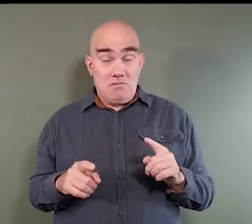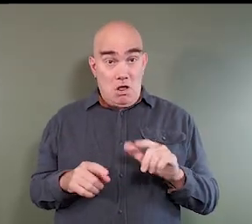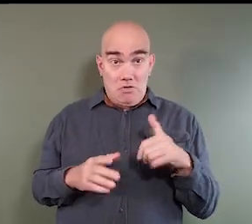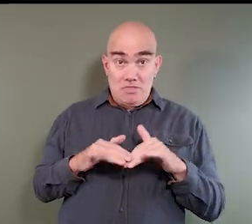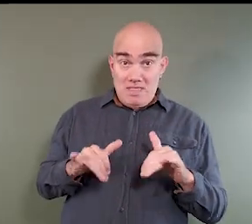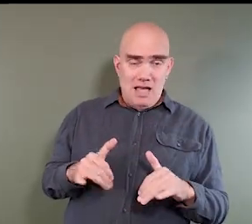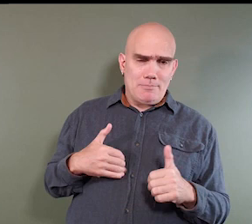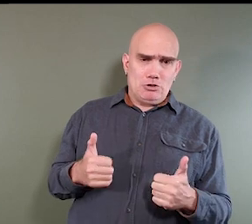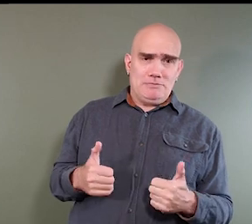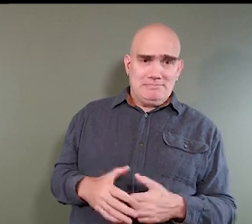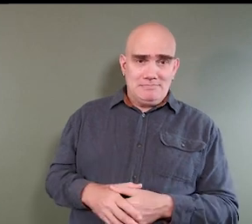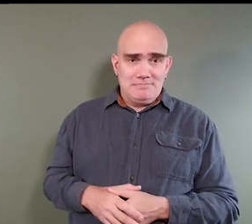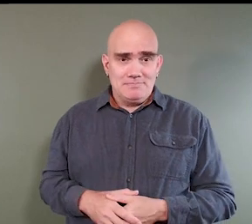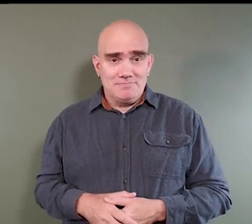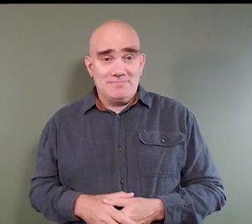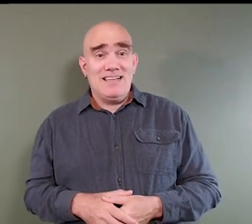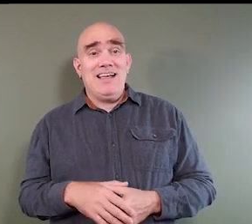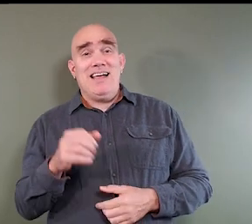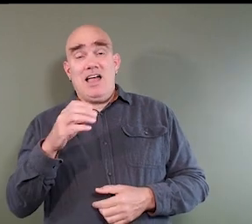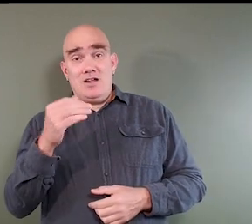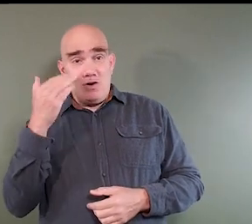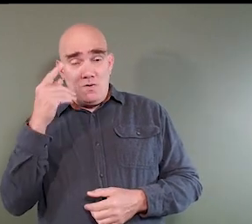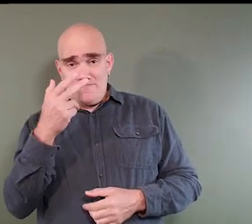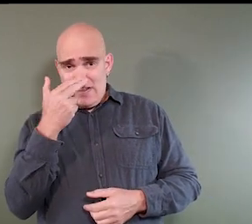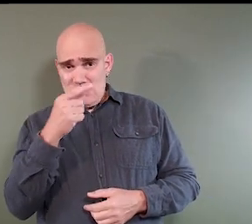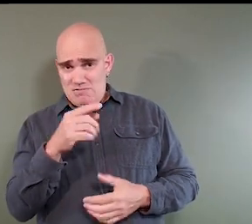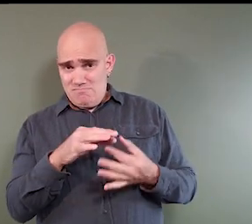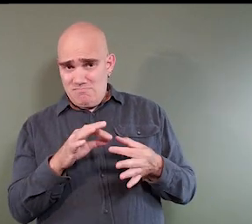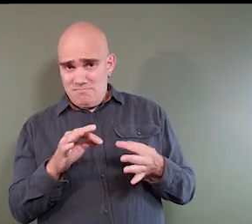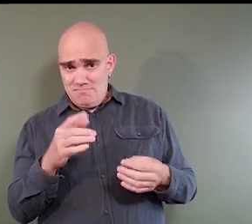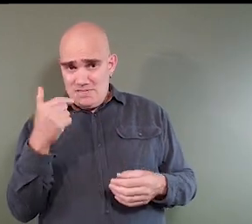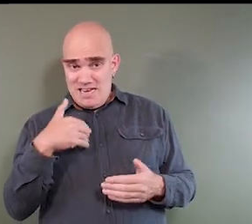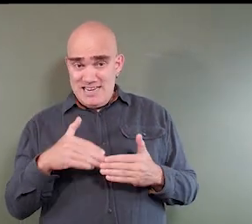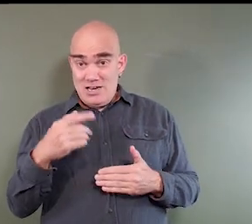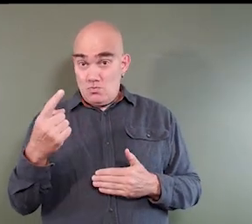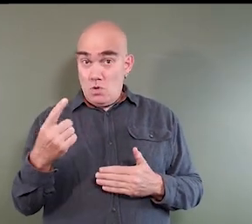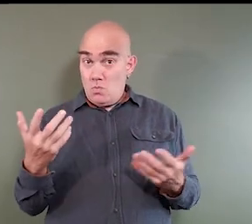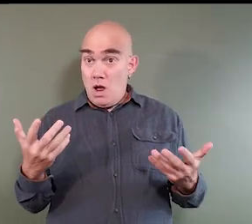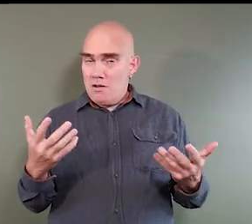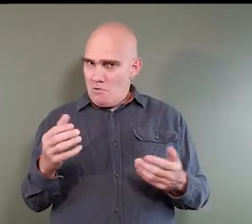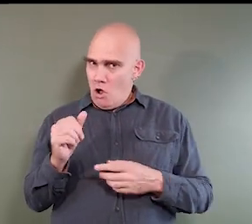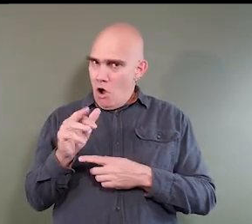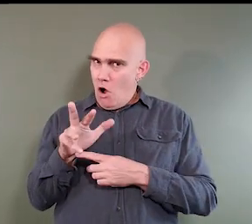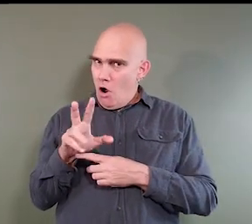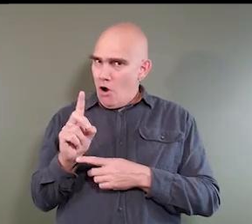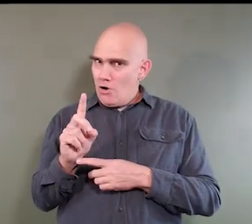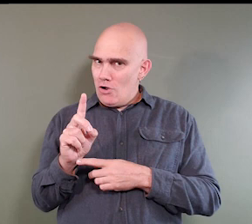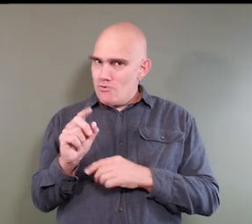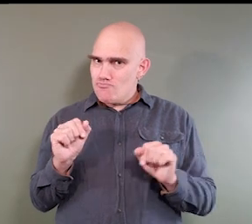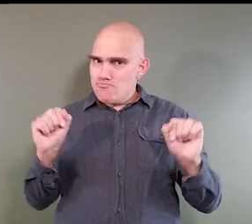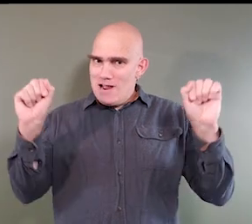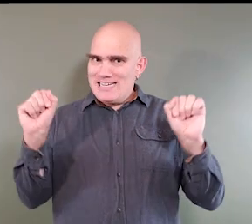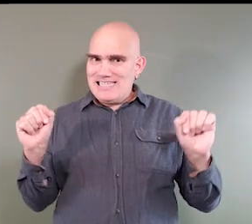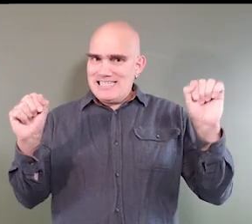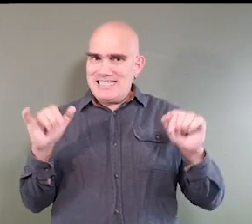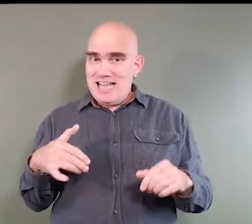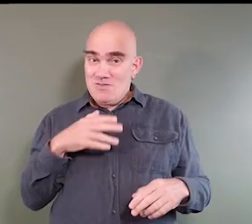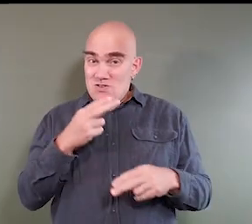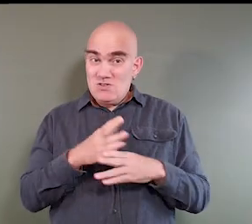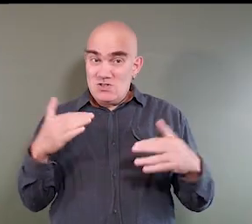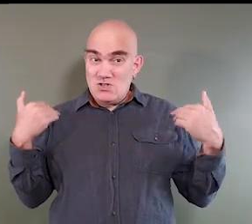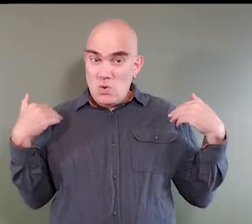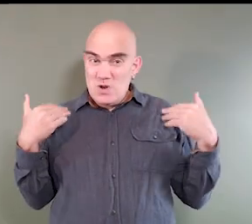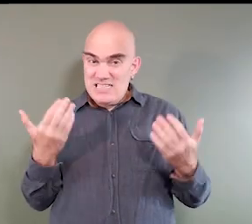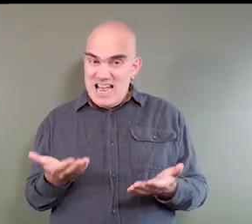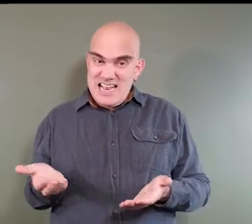all good. Yeah. And you know, it's funny you say that because our very next one is our Arnold presses. So we're going to use those shoulders